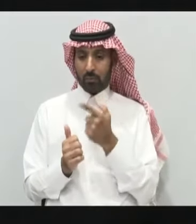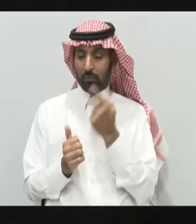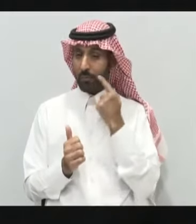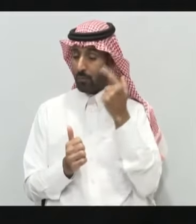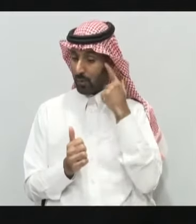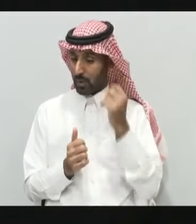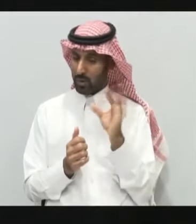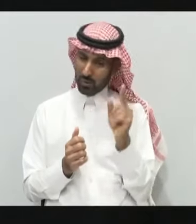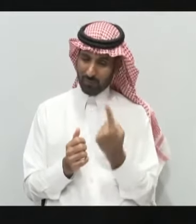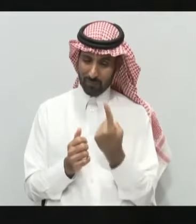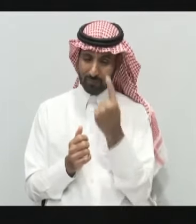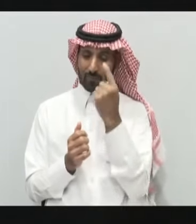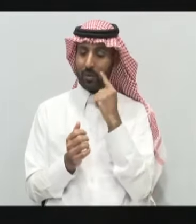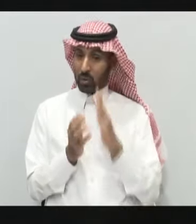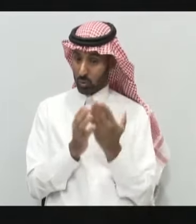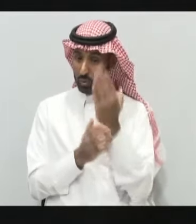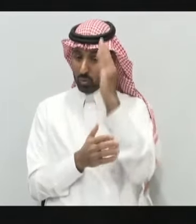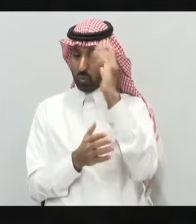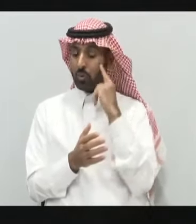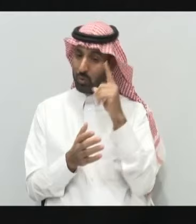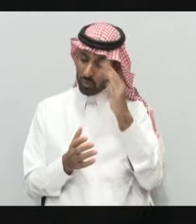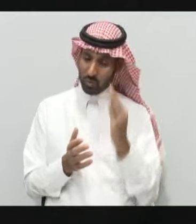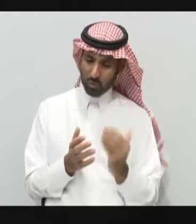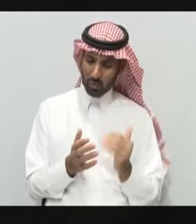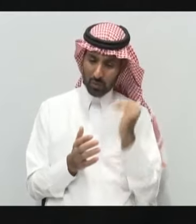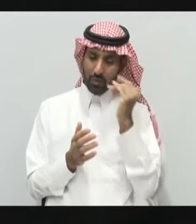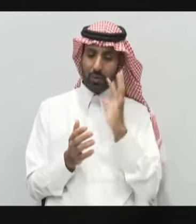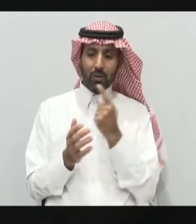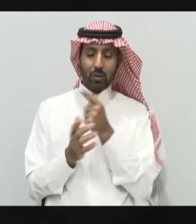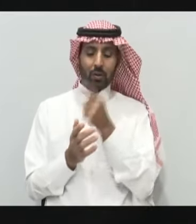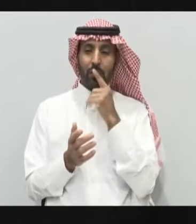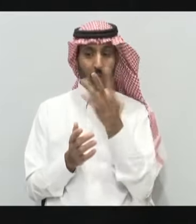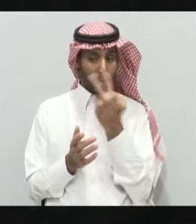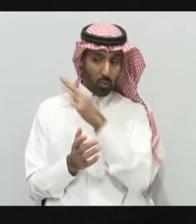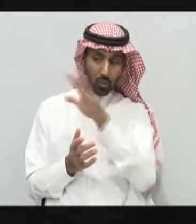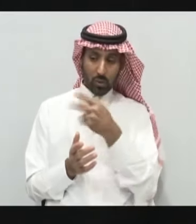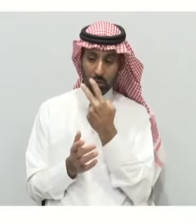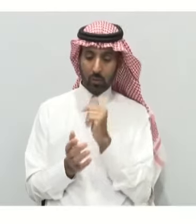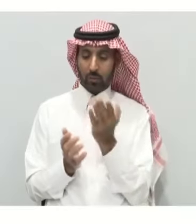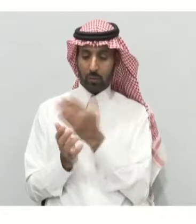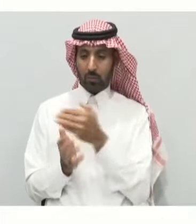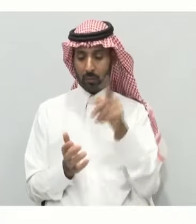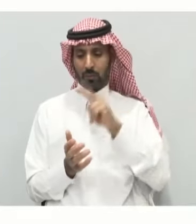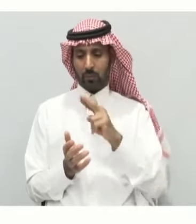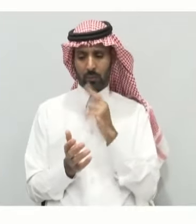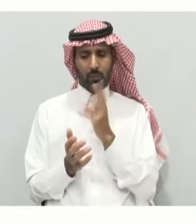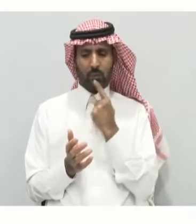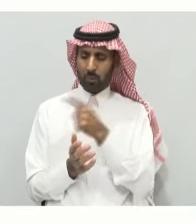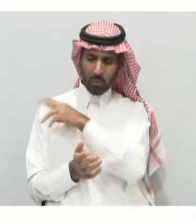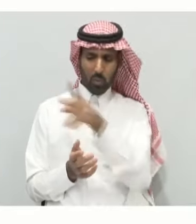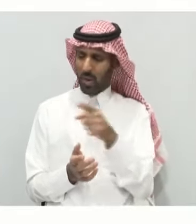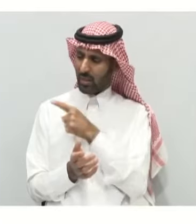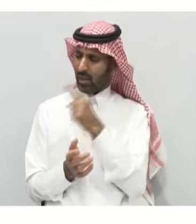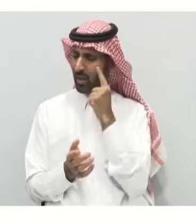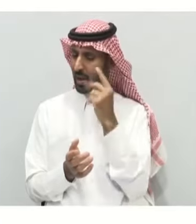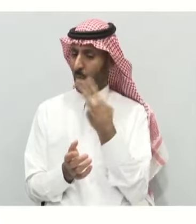he is thin, he is tall, he is short. We're talking here about the look. And the other question, what are they